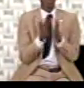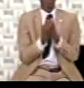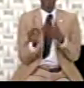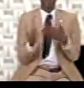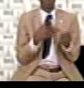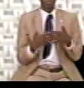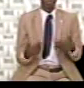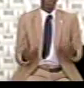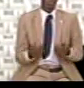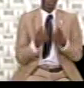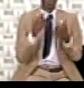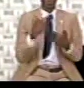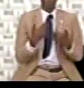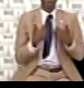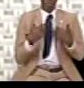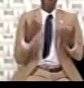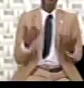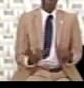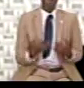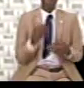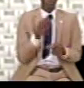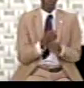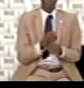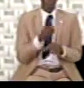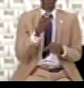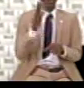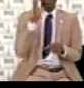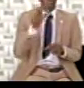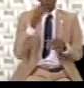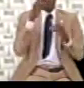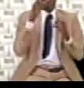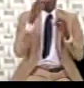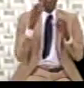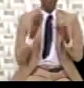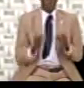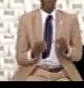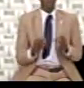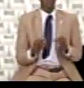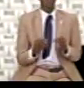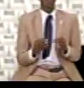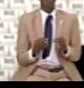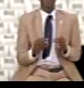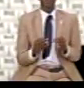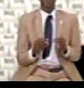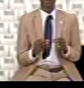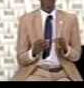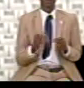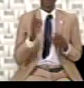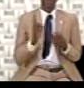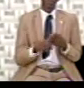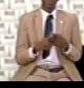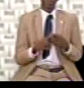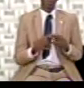you face this year, you will make up your mind to remain